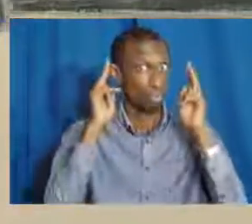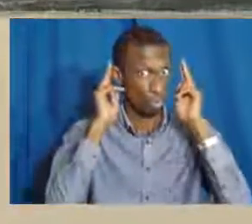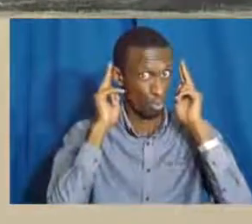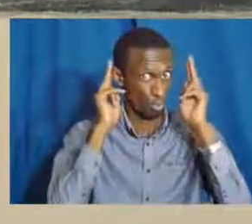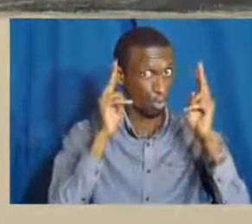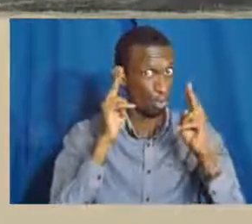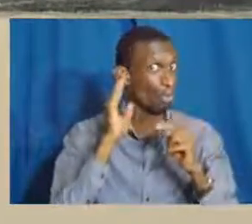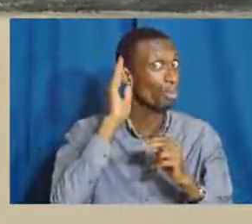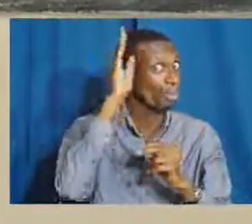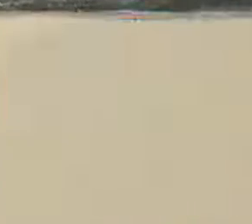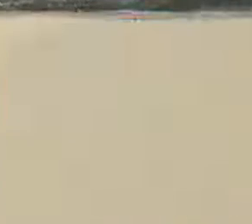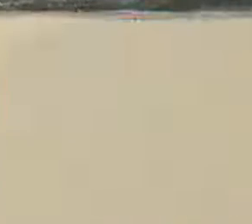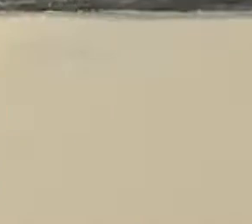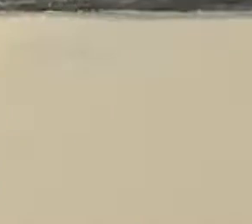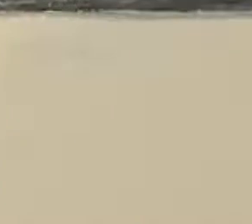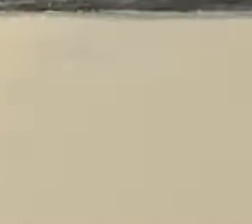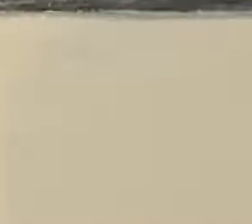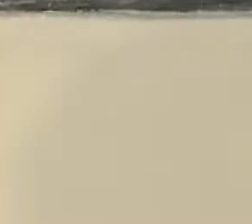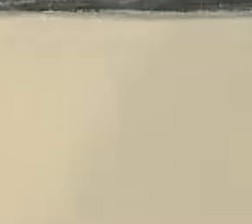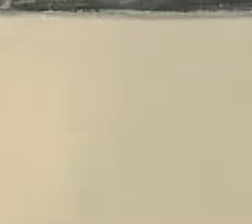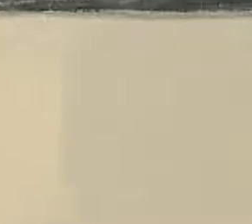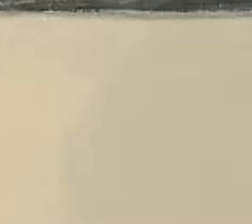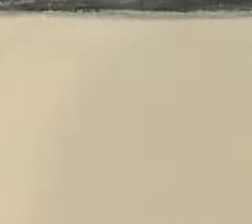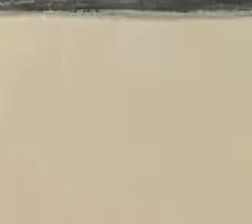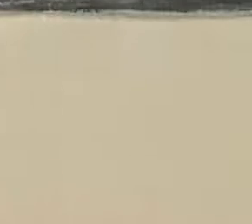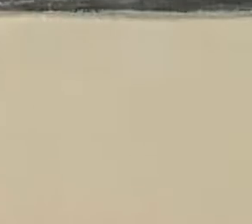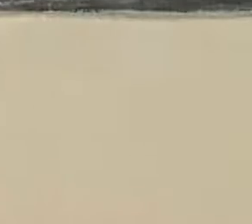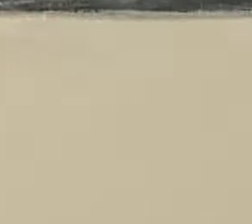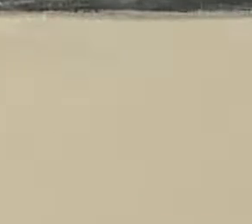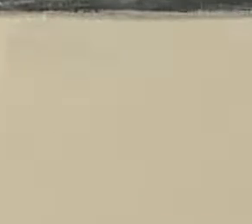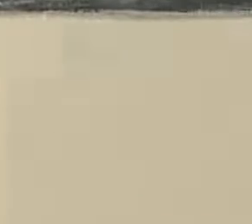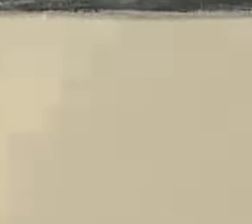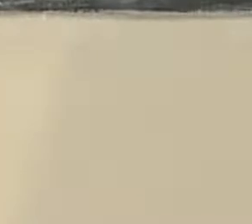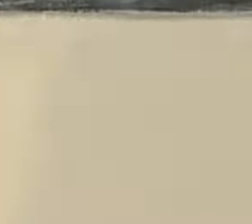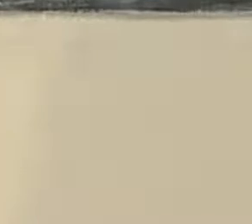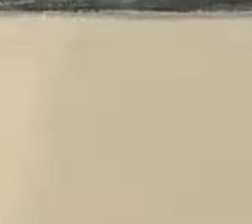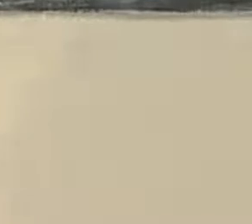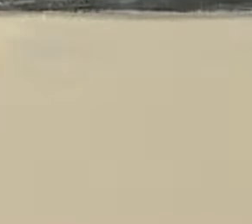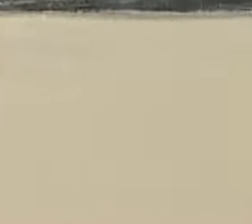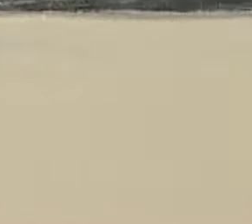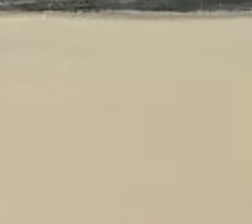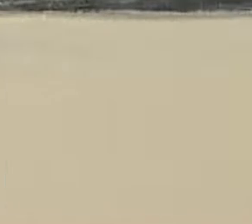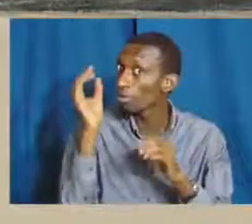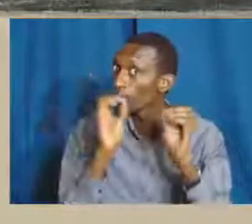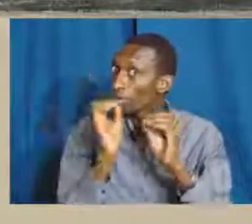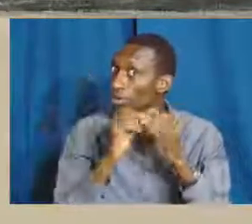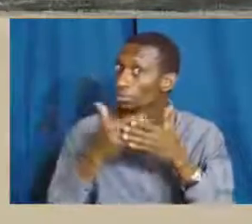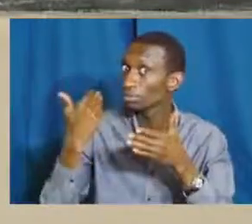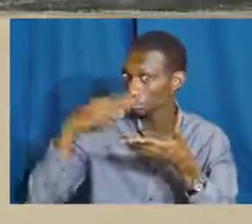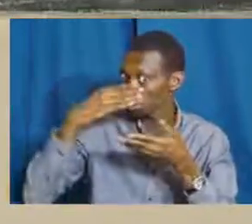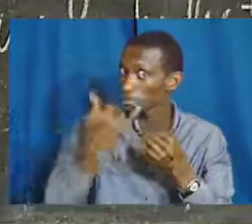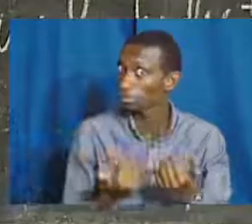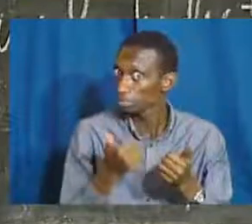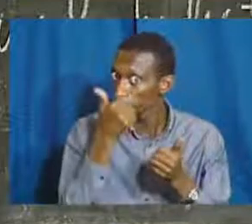be together in the next lesson, and we'll start from there. So don't forget what we have studied